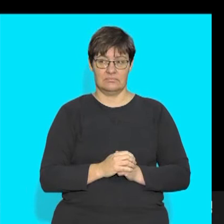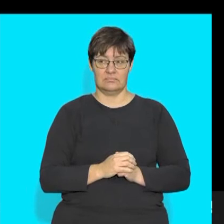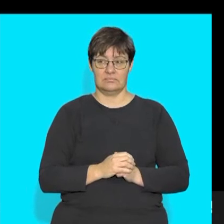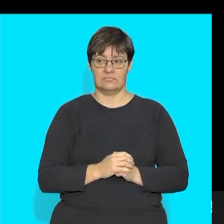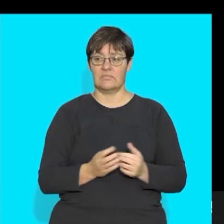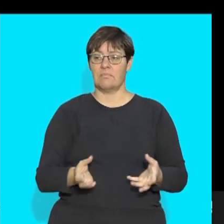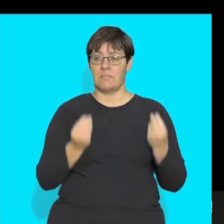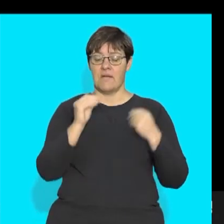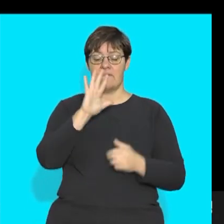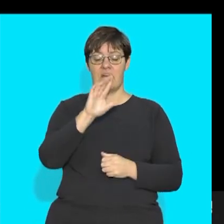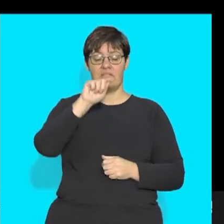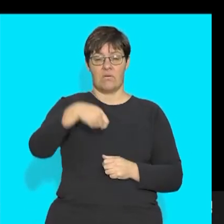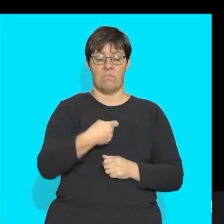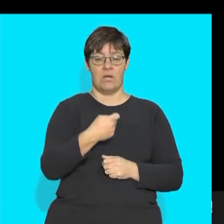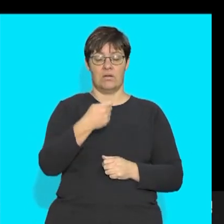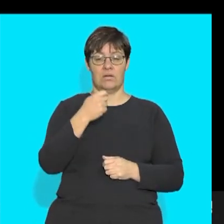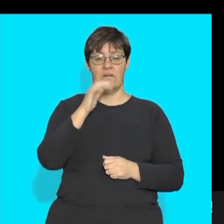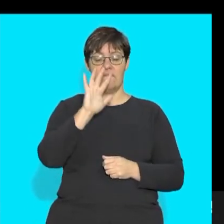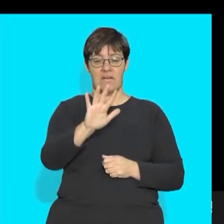9, and I get